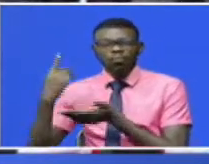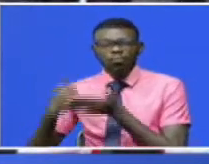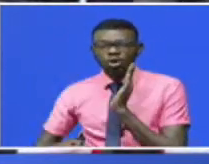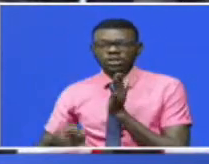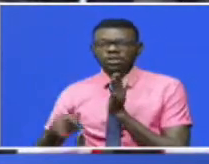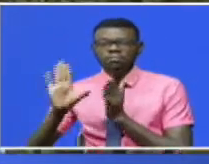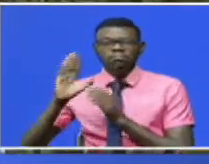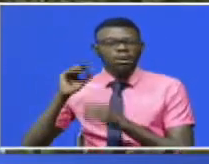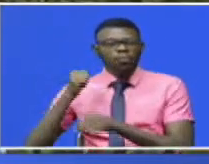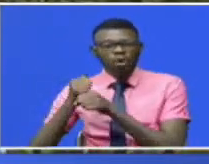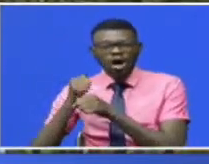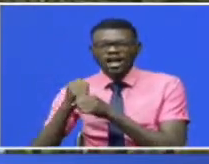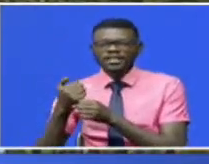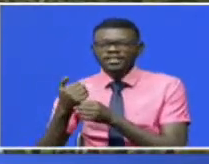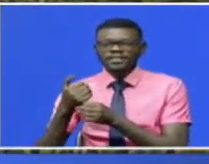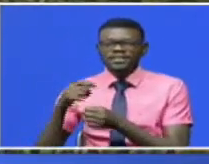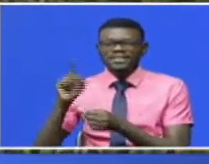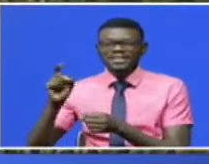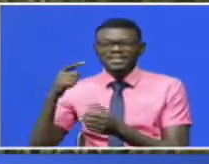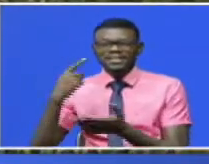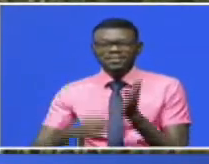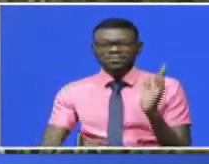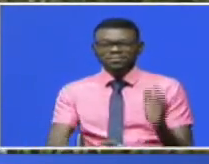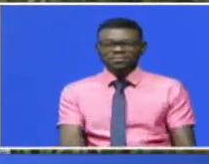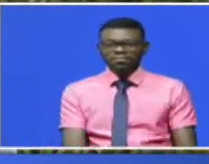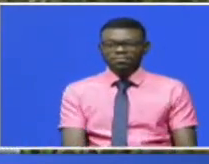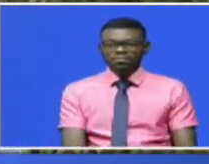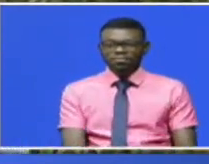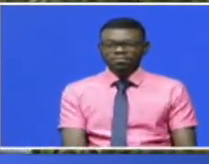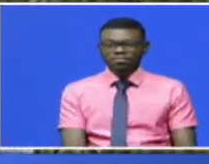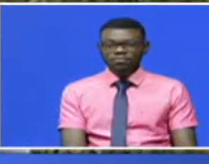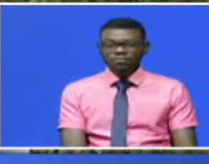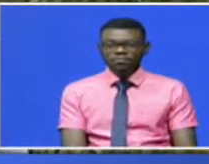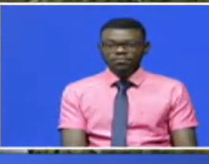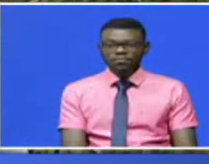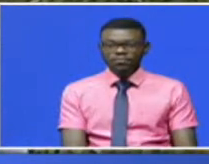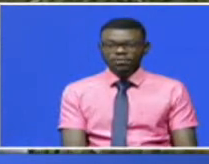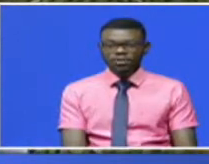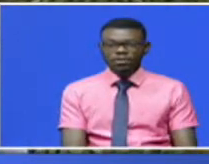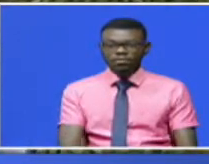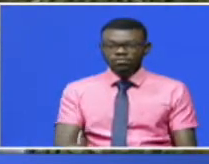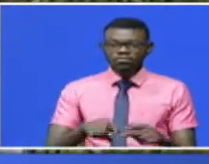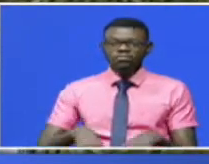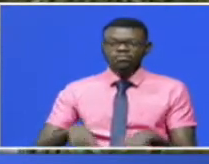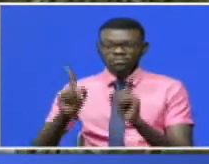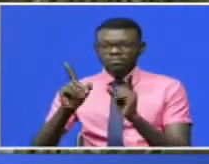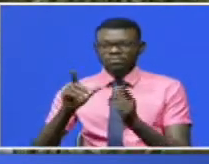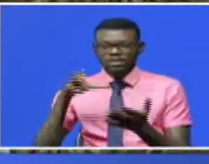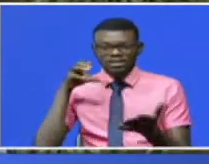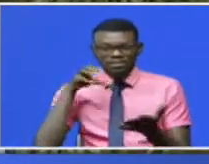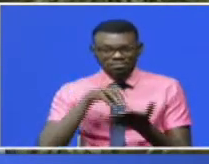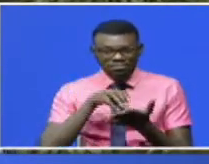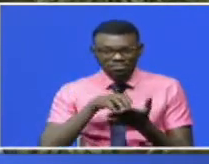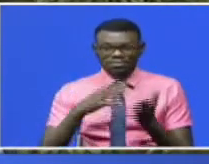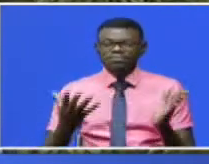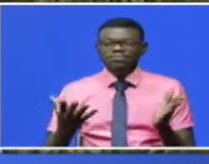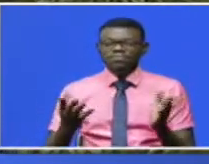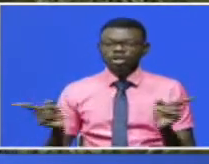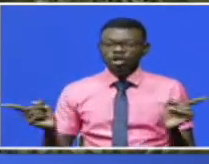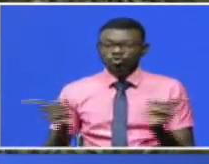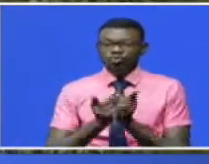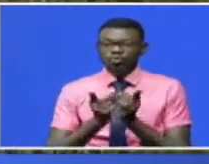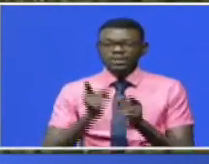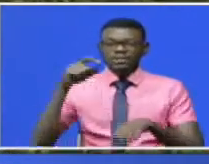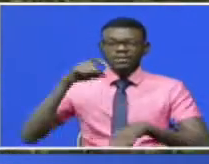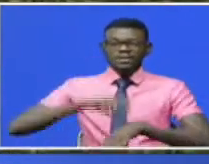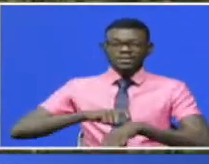utendakazi wake afisini. He is supposed to assume a position at a temporary incumbency